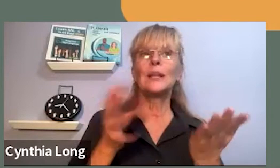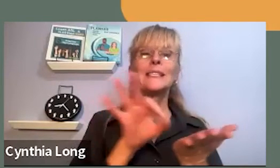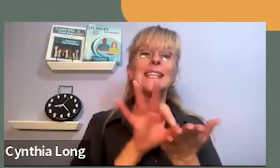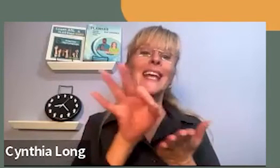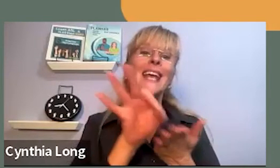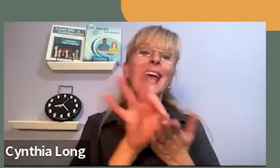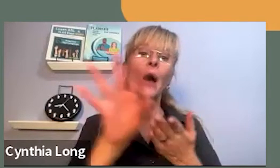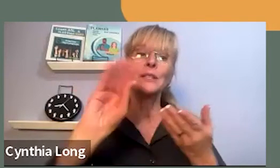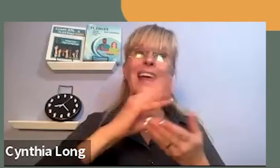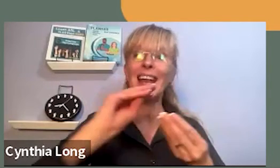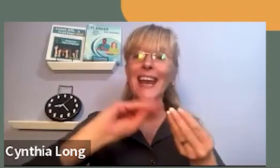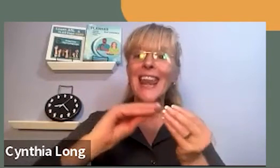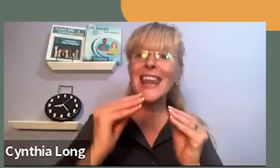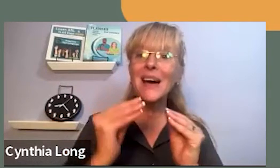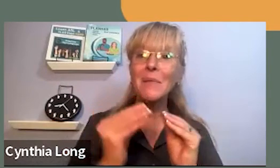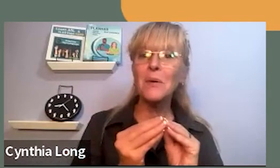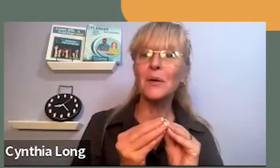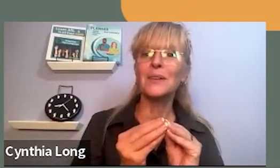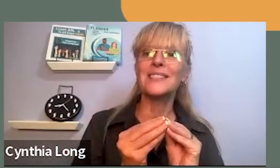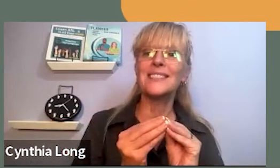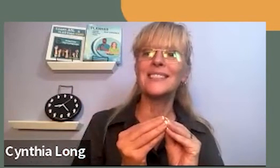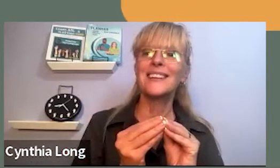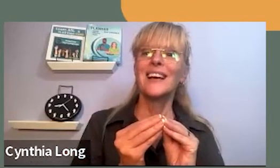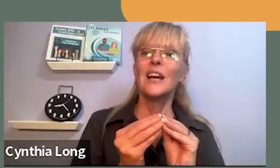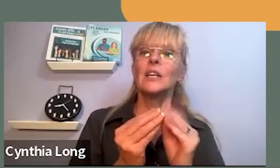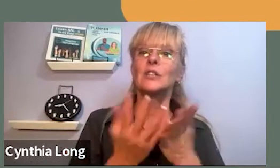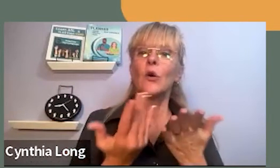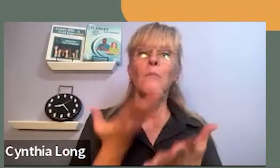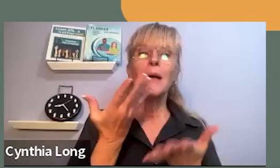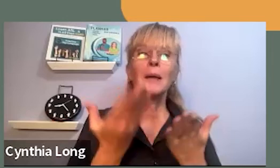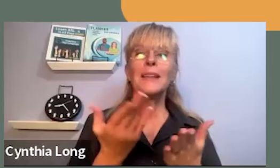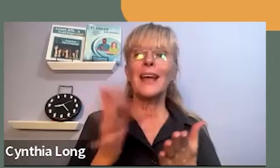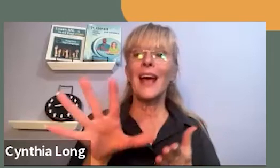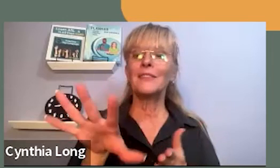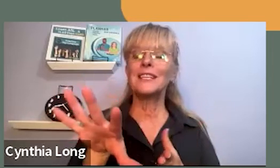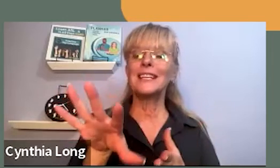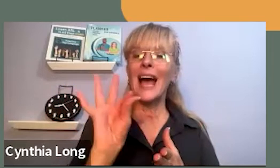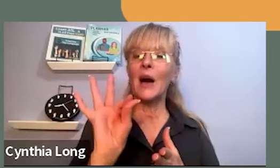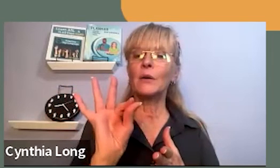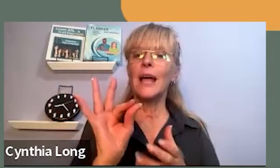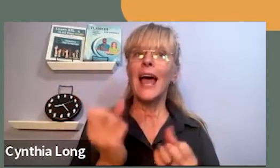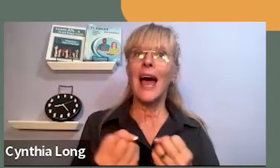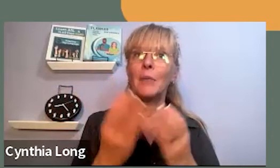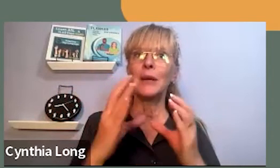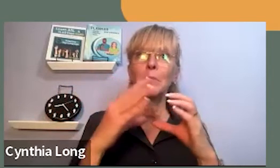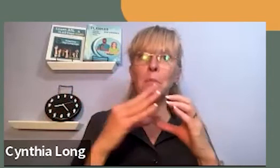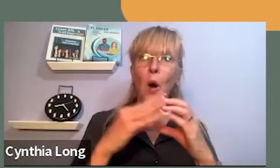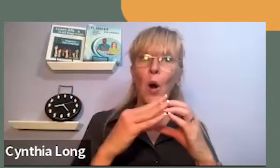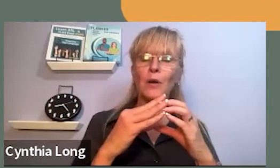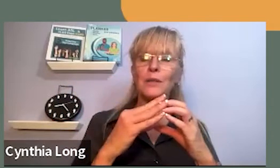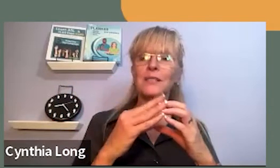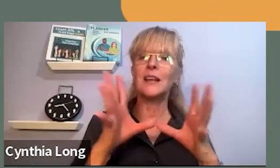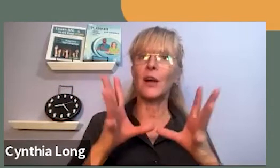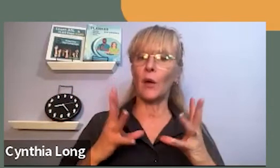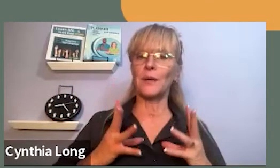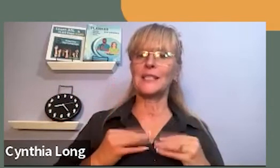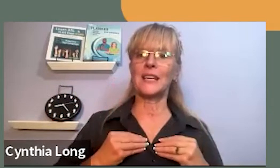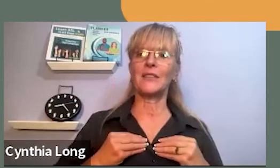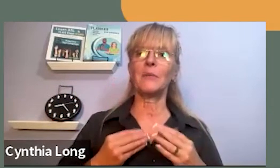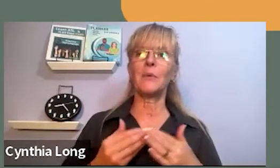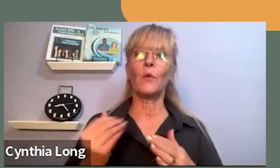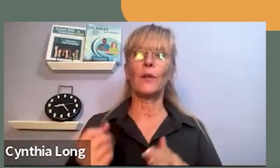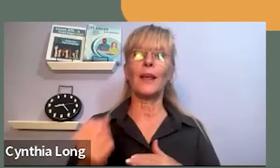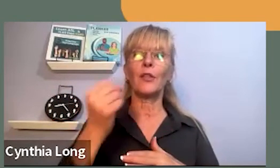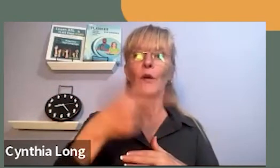this to, let's say, counting and numbers. So maybe they have to count how many balls they